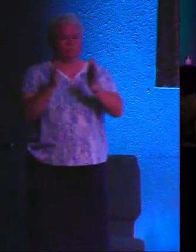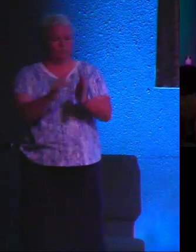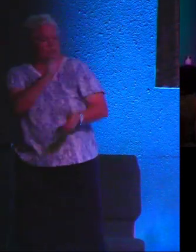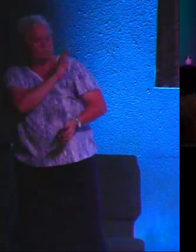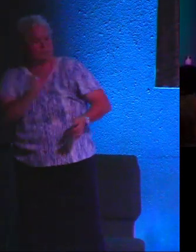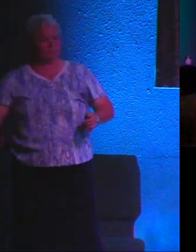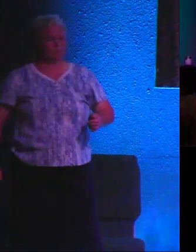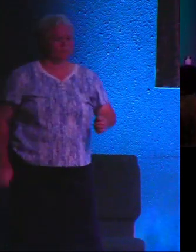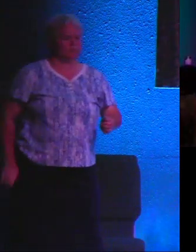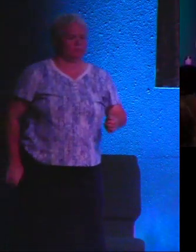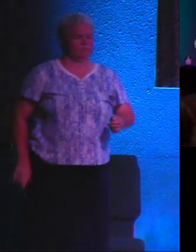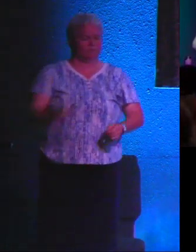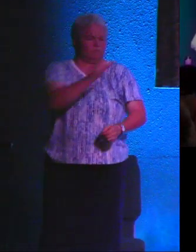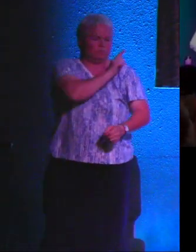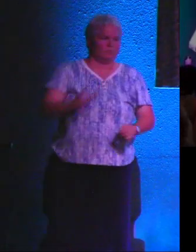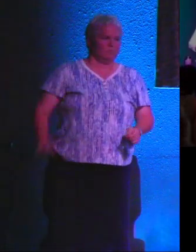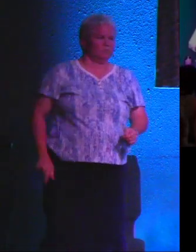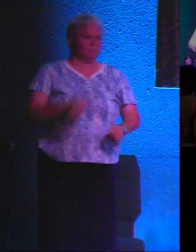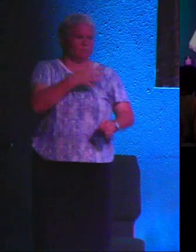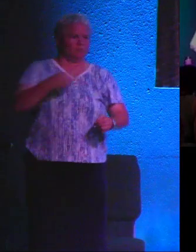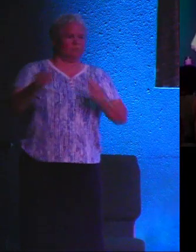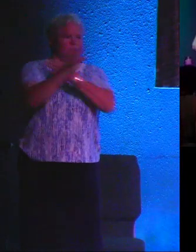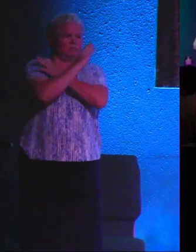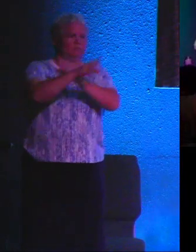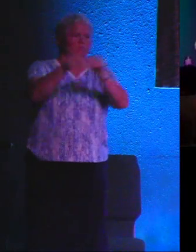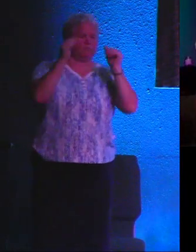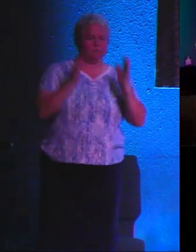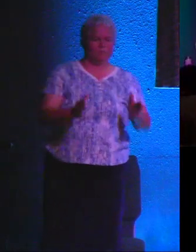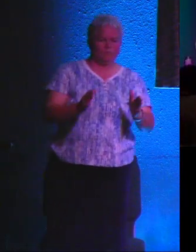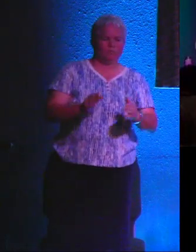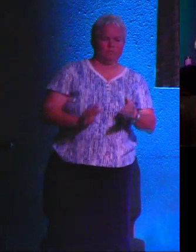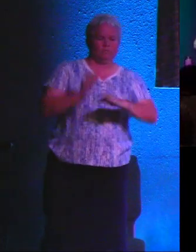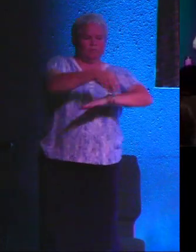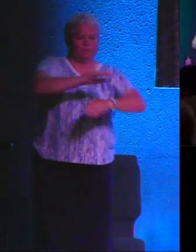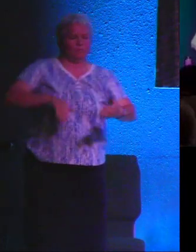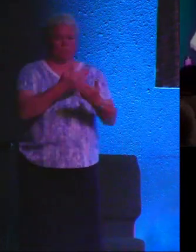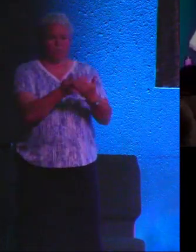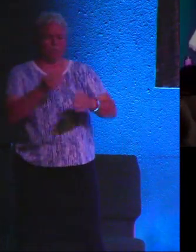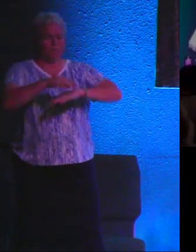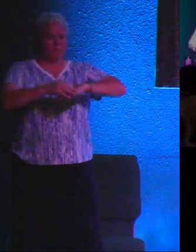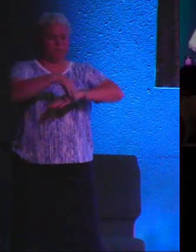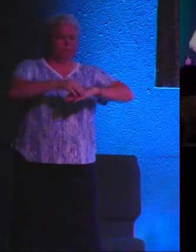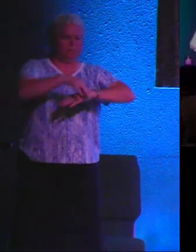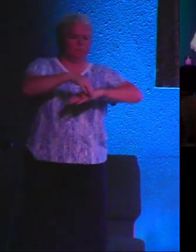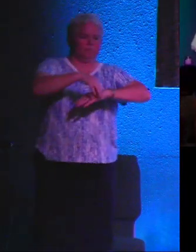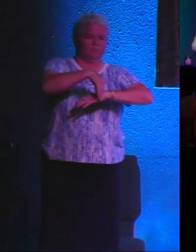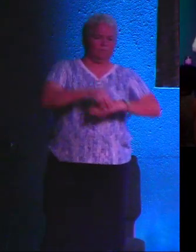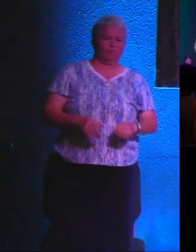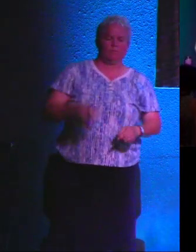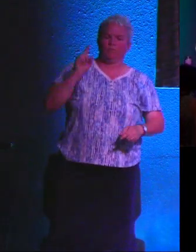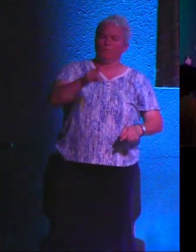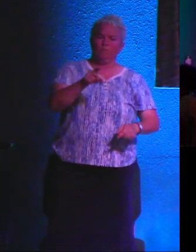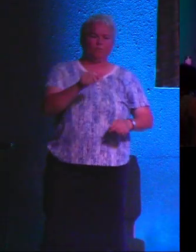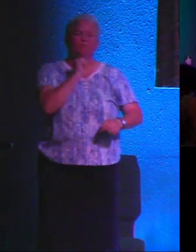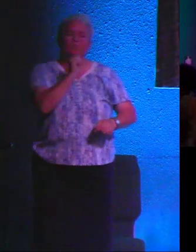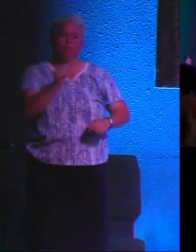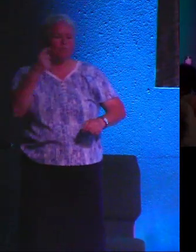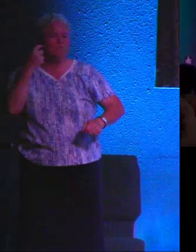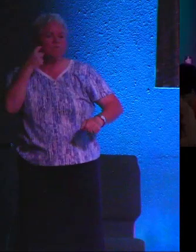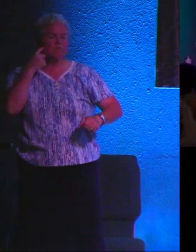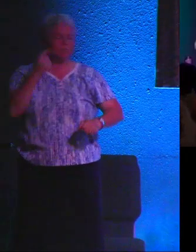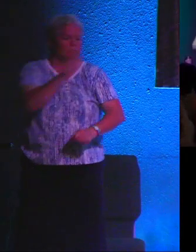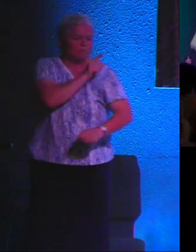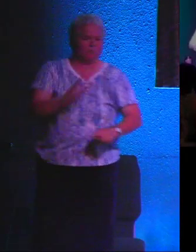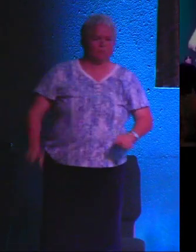Jesus Christ, you are Lord and Savior over all the earth. I'm not even going to say you're just my Lord and Savior because you